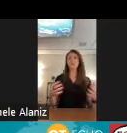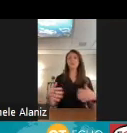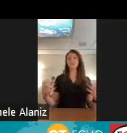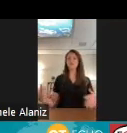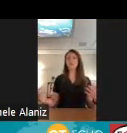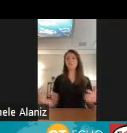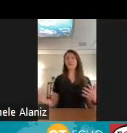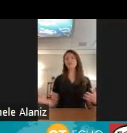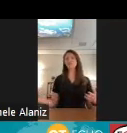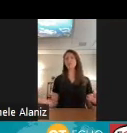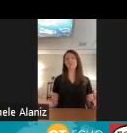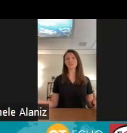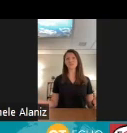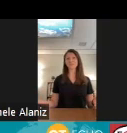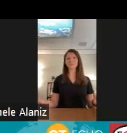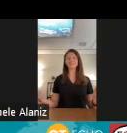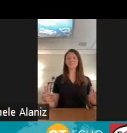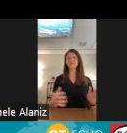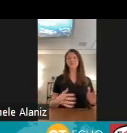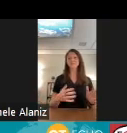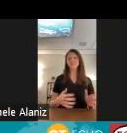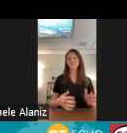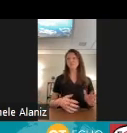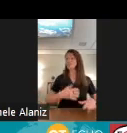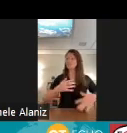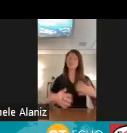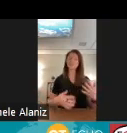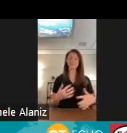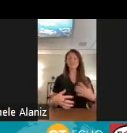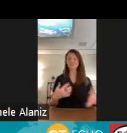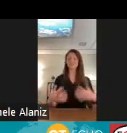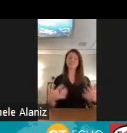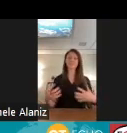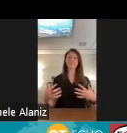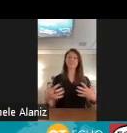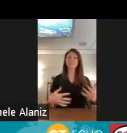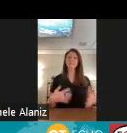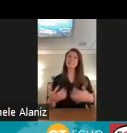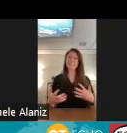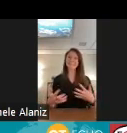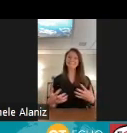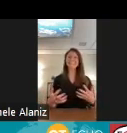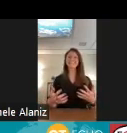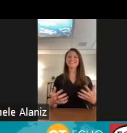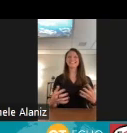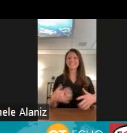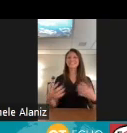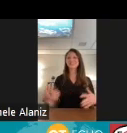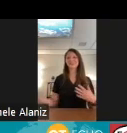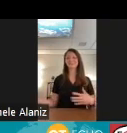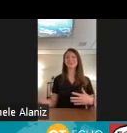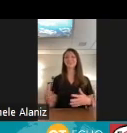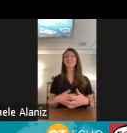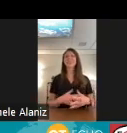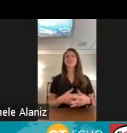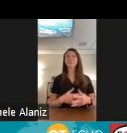this short amount of intervention. Sometimes we work with our clients over and over again to try to get gains, and it takes a